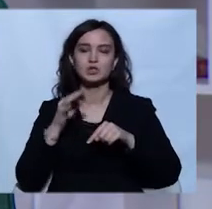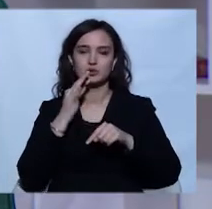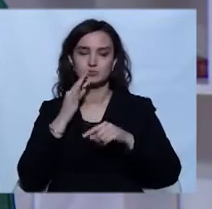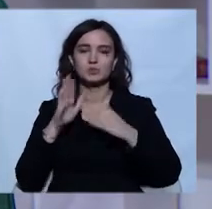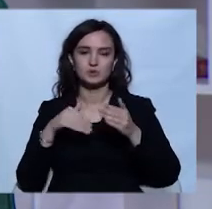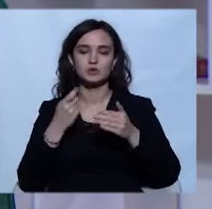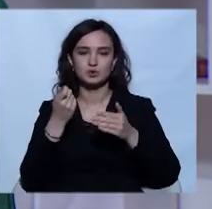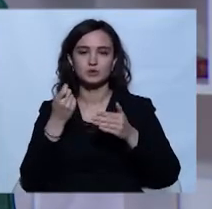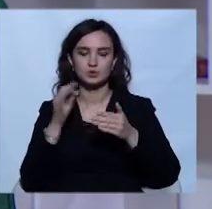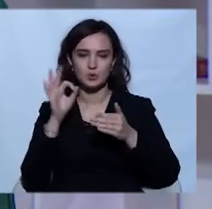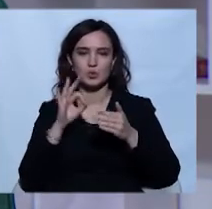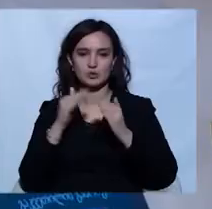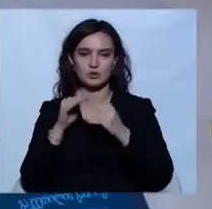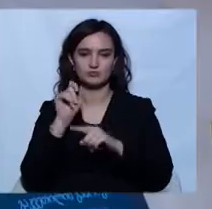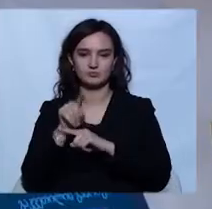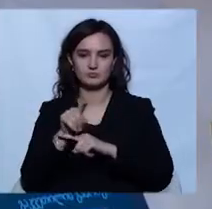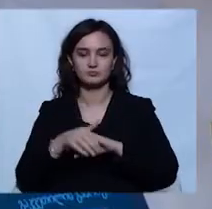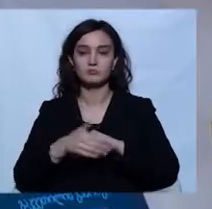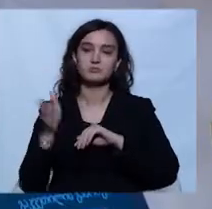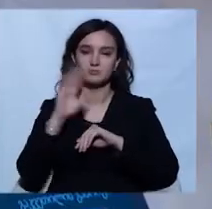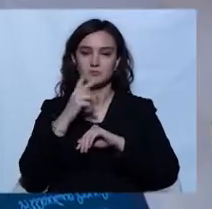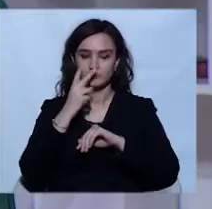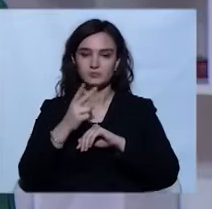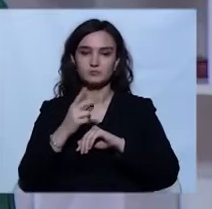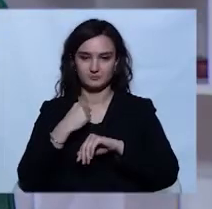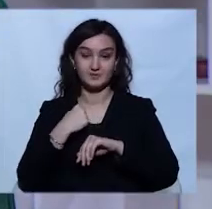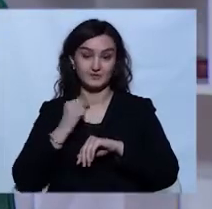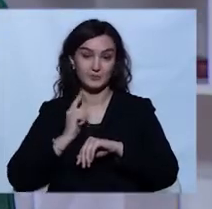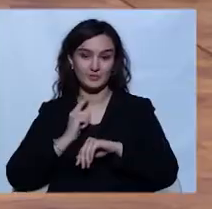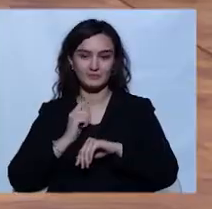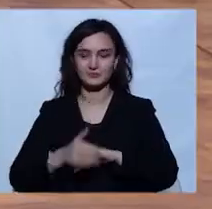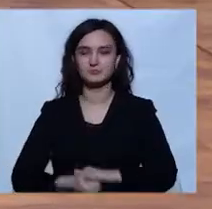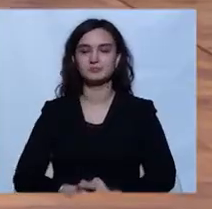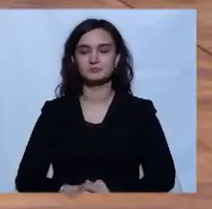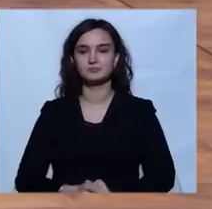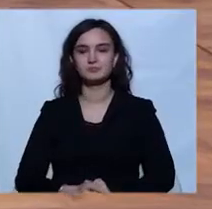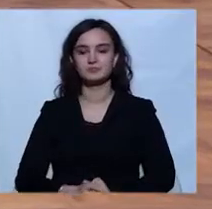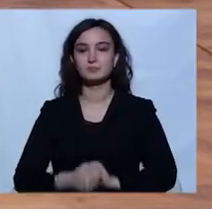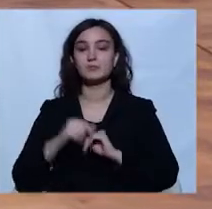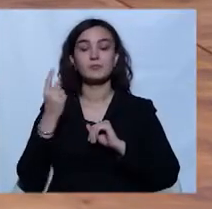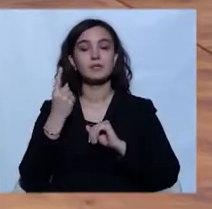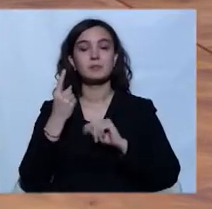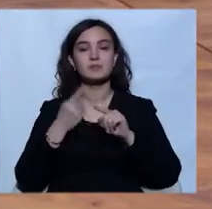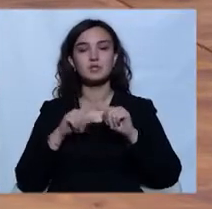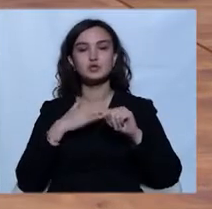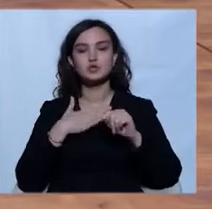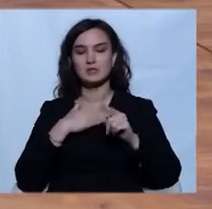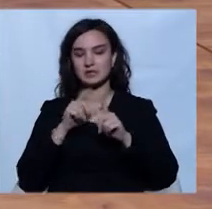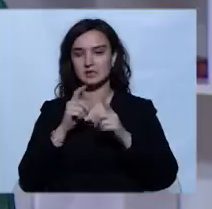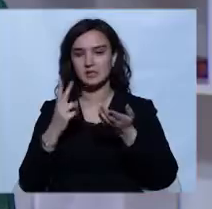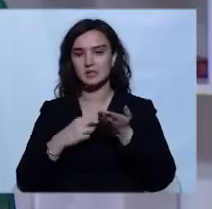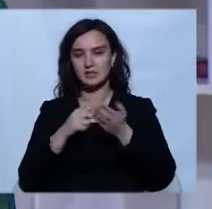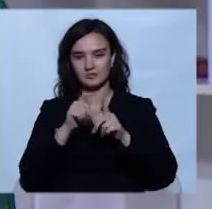a little bit of homework. I'm looking forward to it. Me too. First up, our